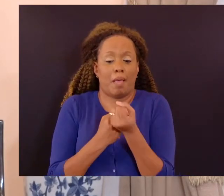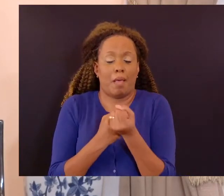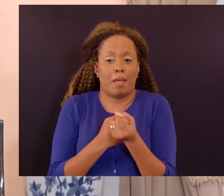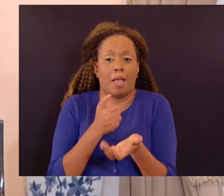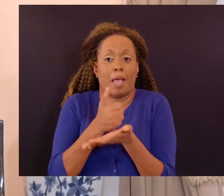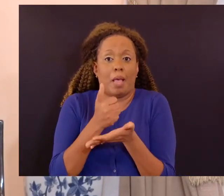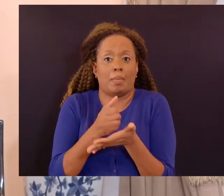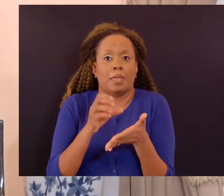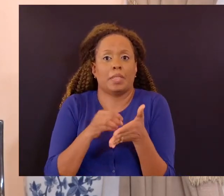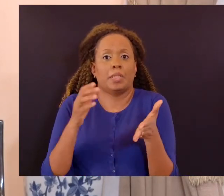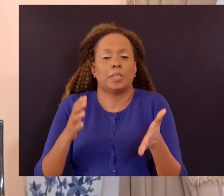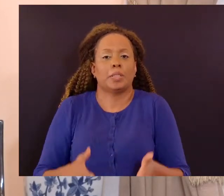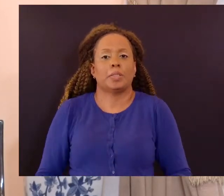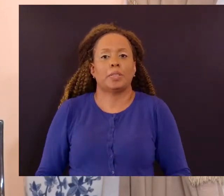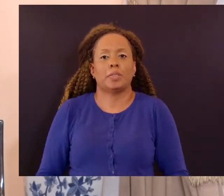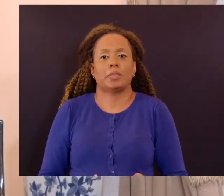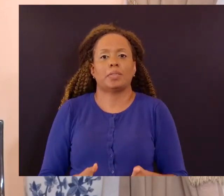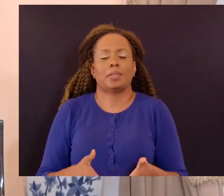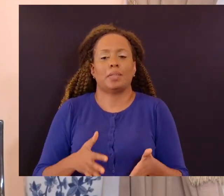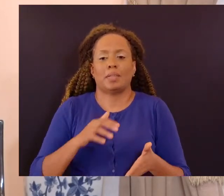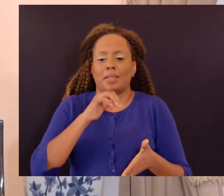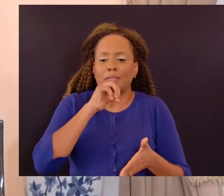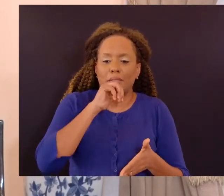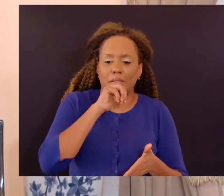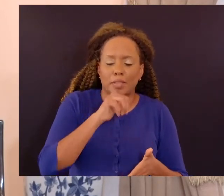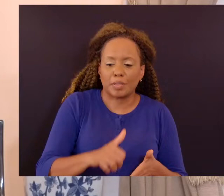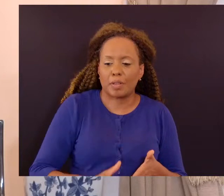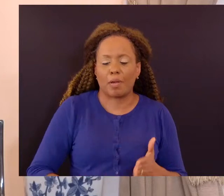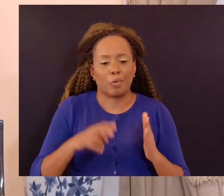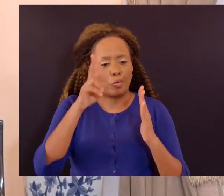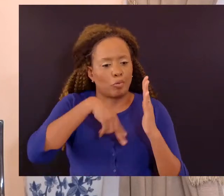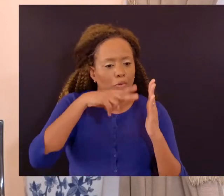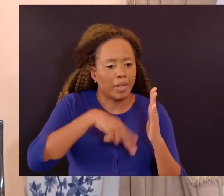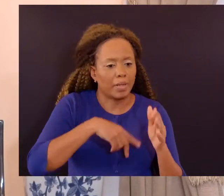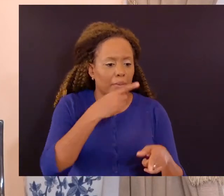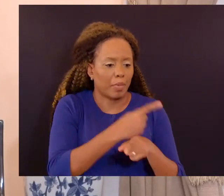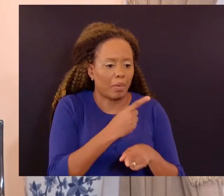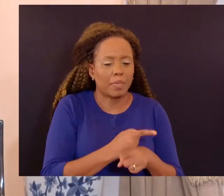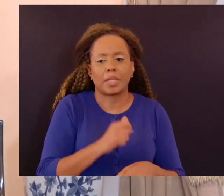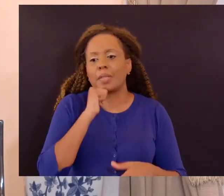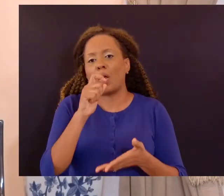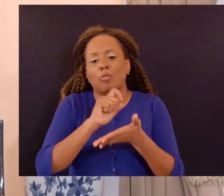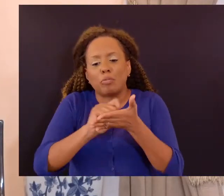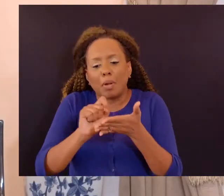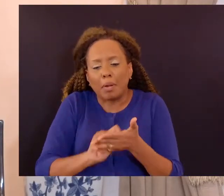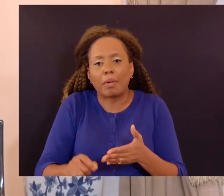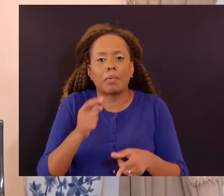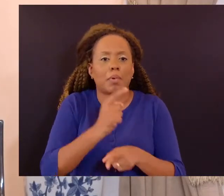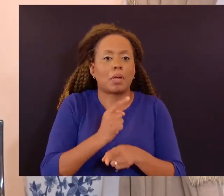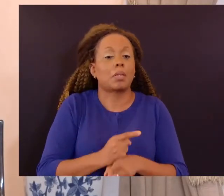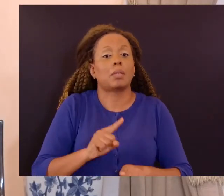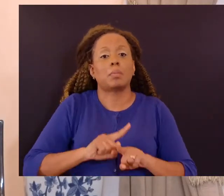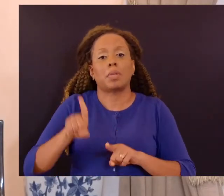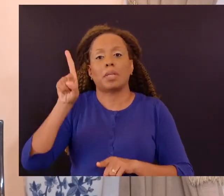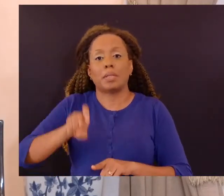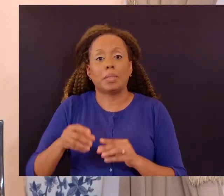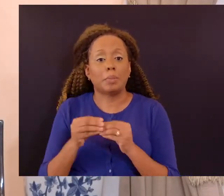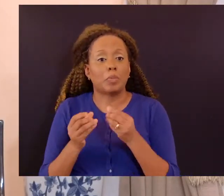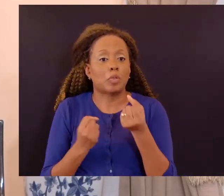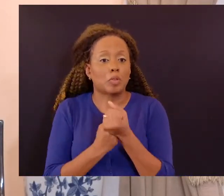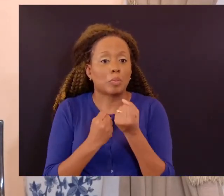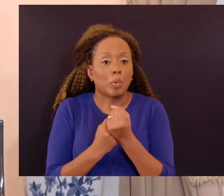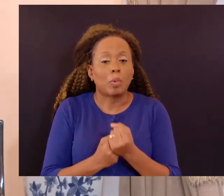are doing a lot within the schools to help the students, but we need more support and we need more programs to allow them